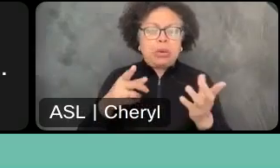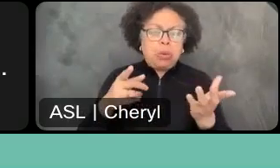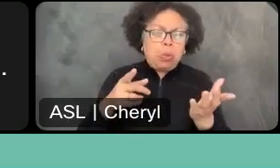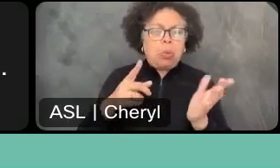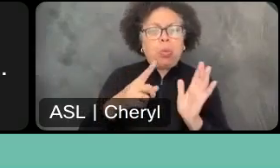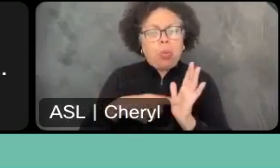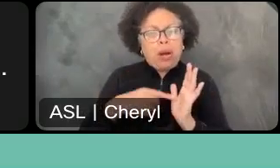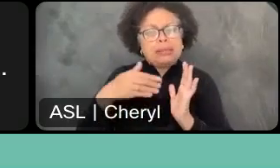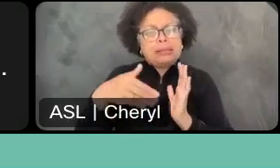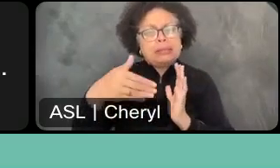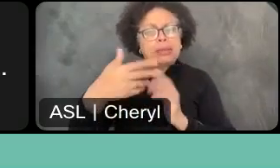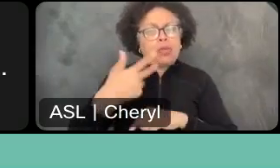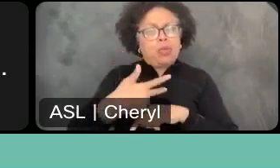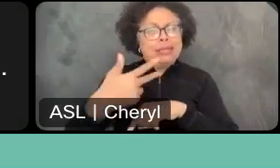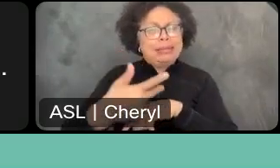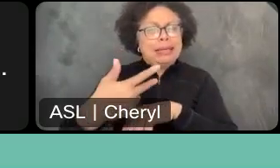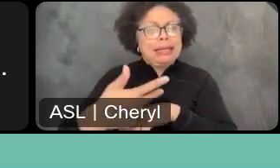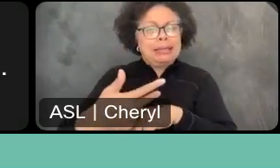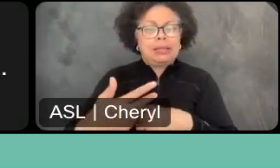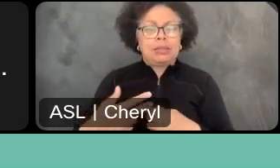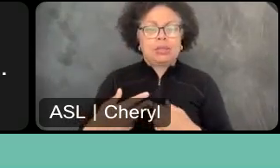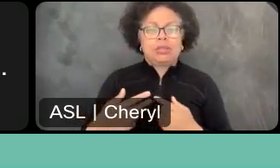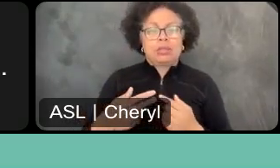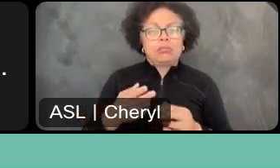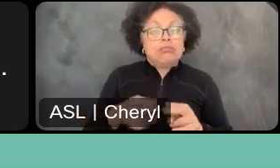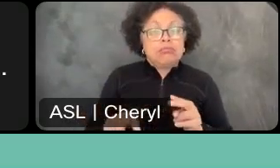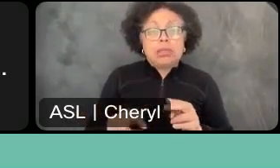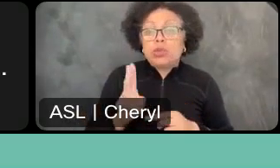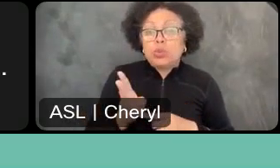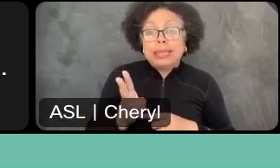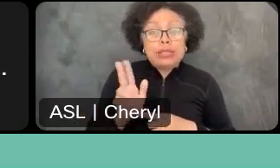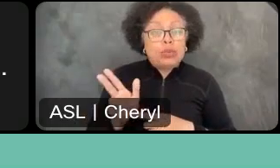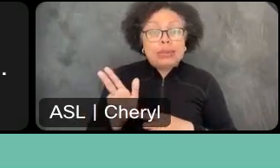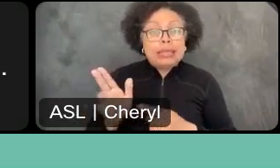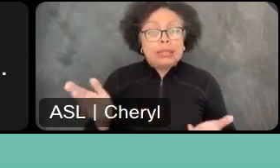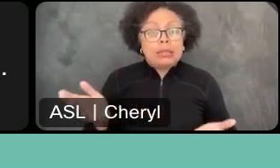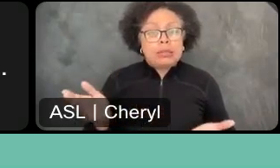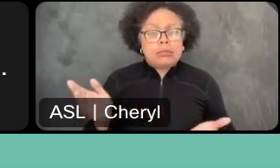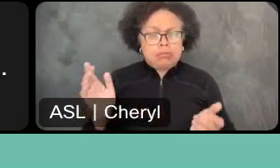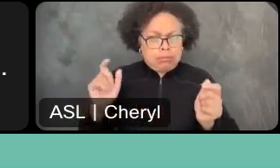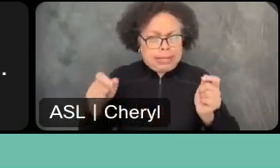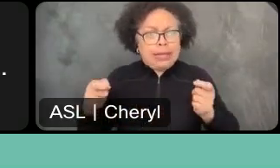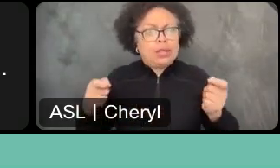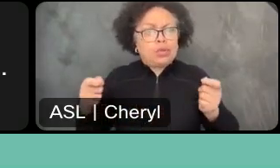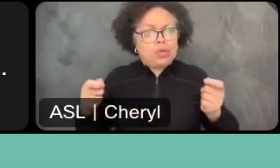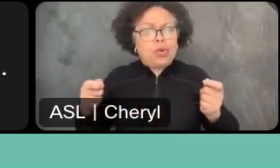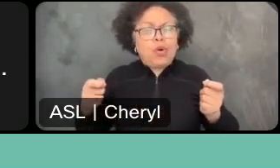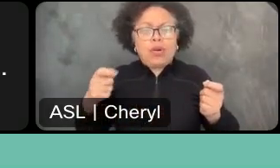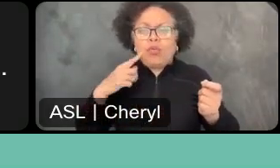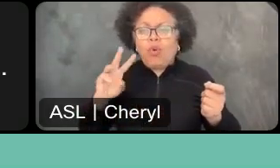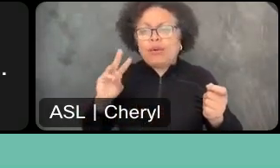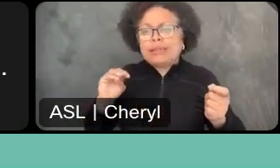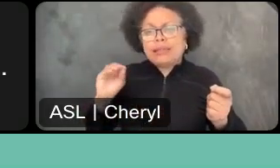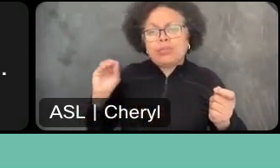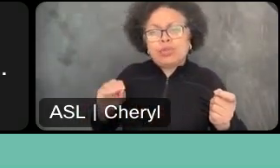every 3 days for 2 to 3 minutes. They are controllable about 60% of the